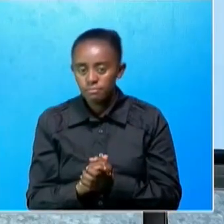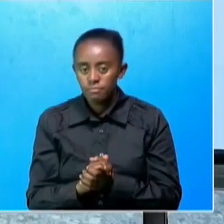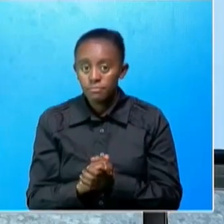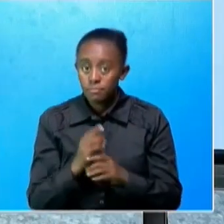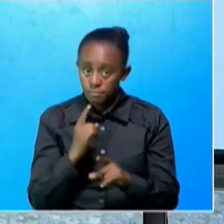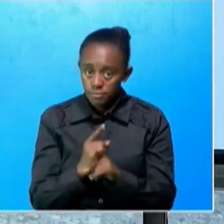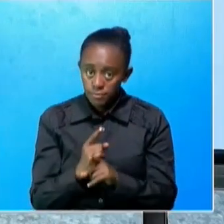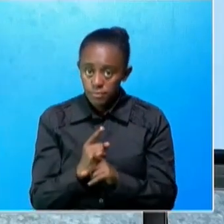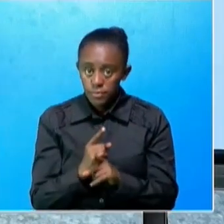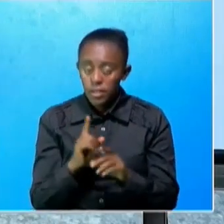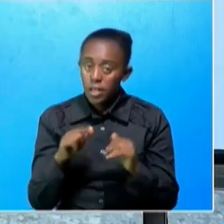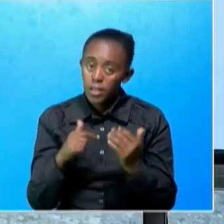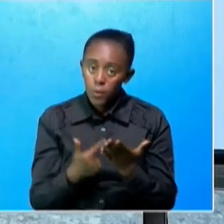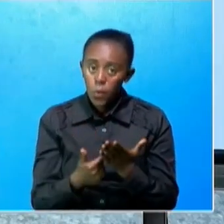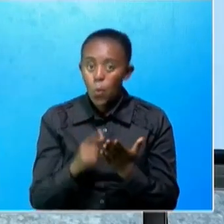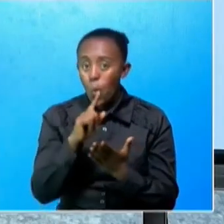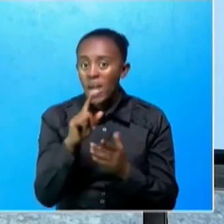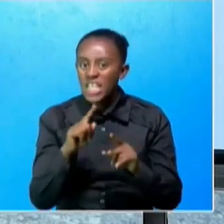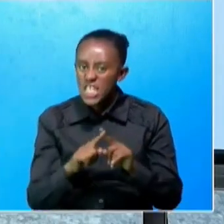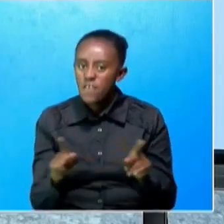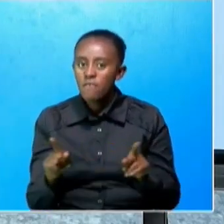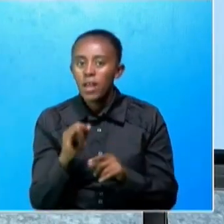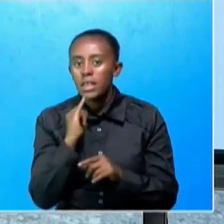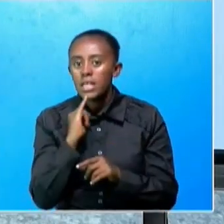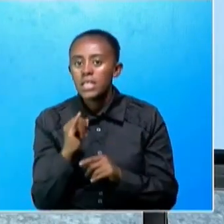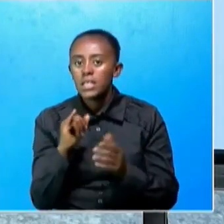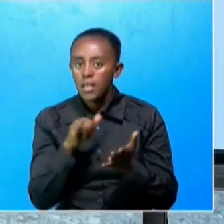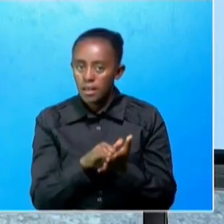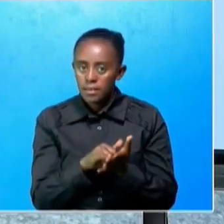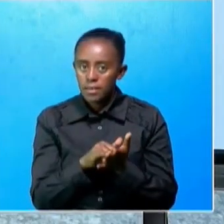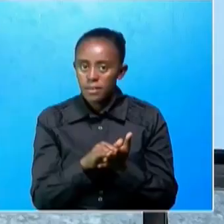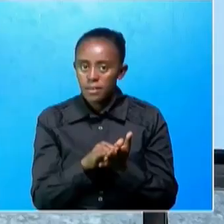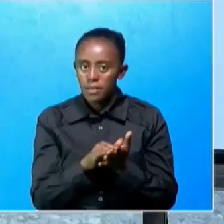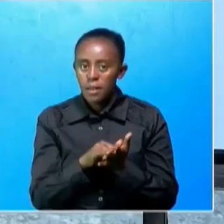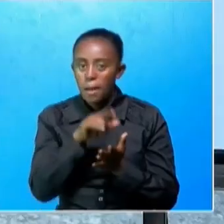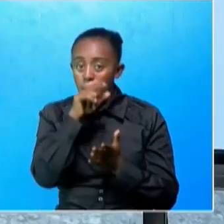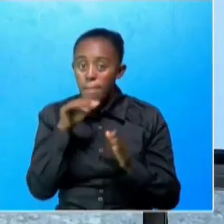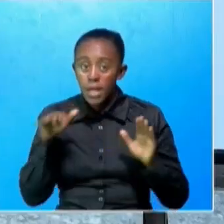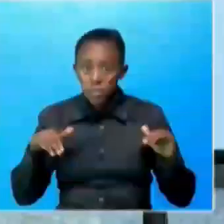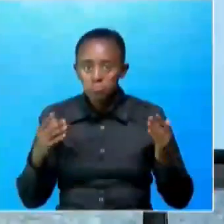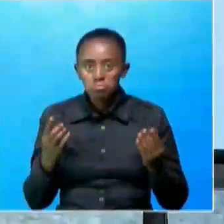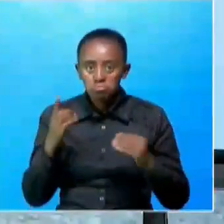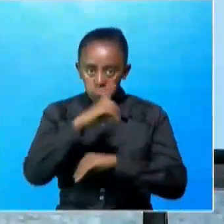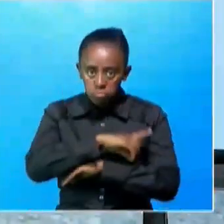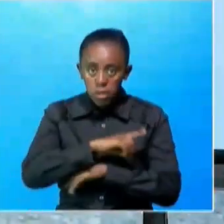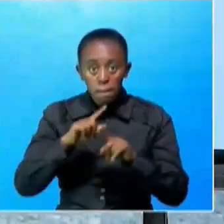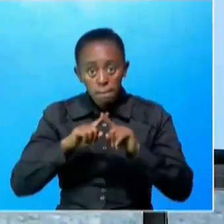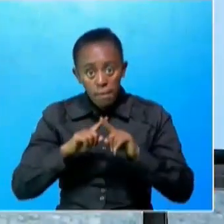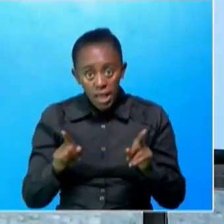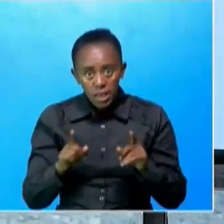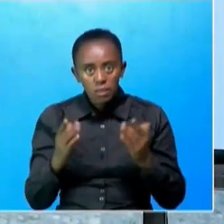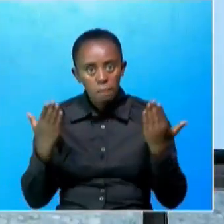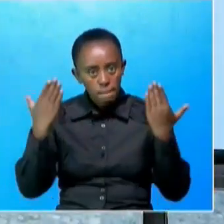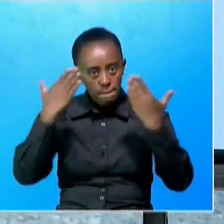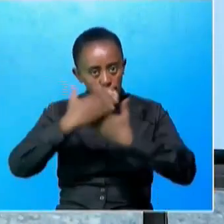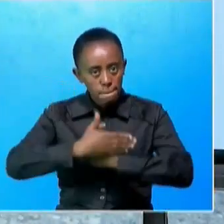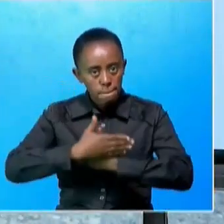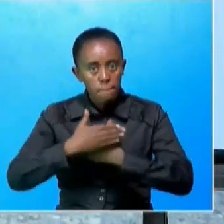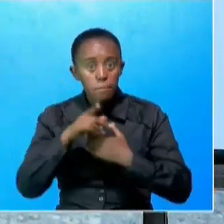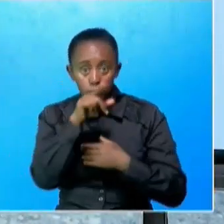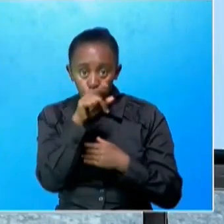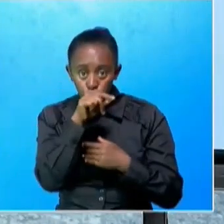Right? So one difference is that birds fly in the daytime, bats fly at night.